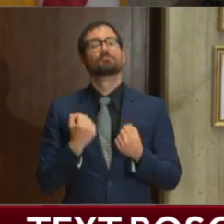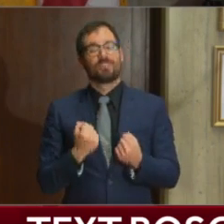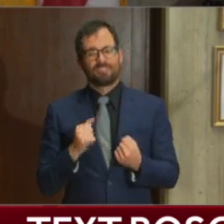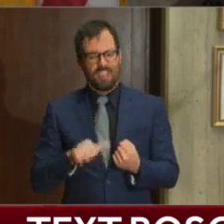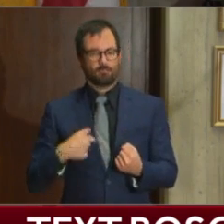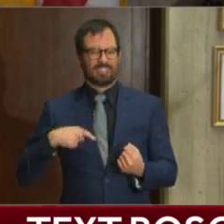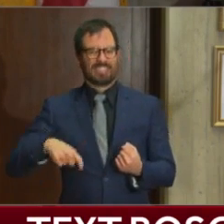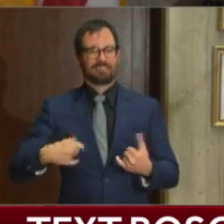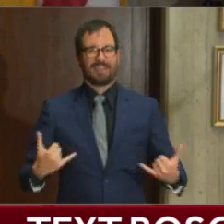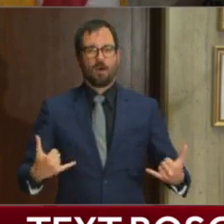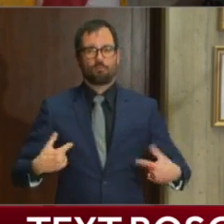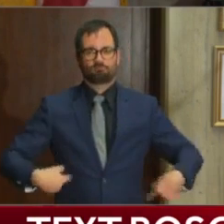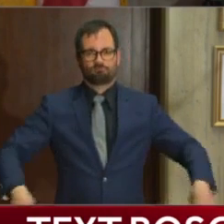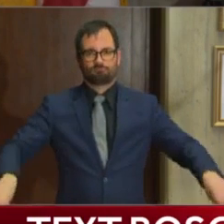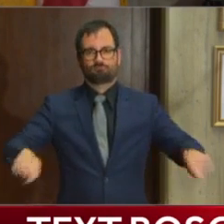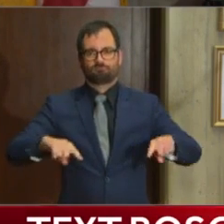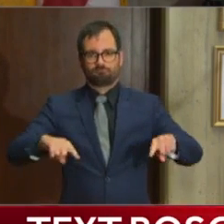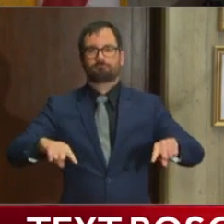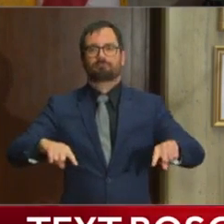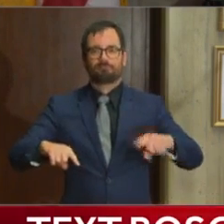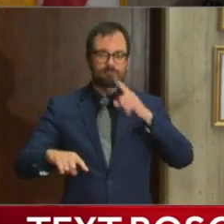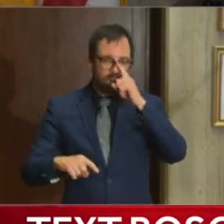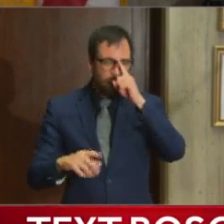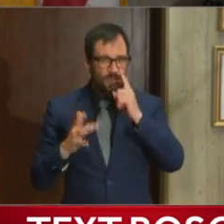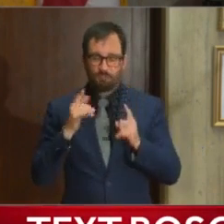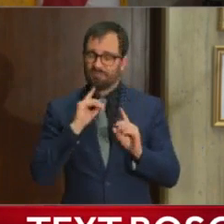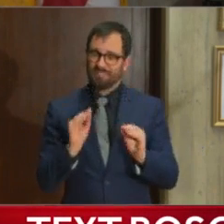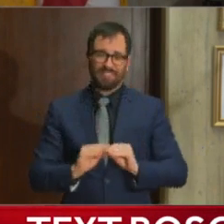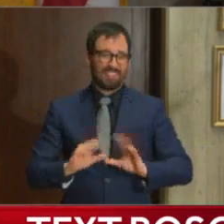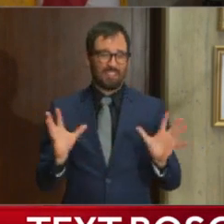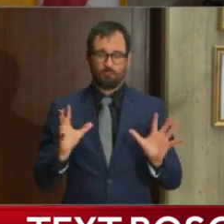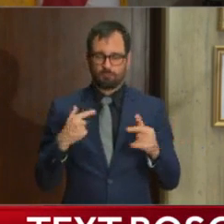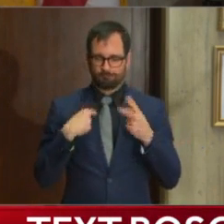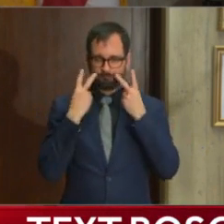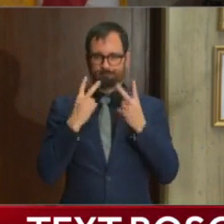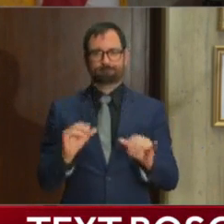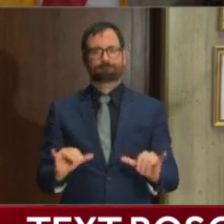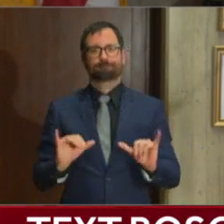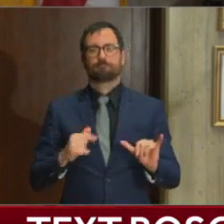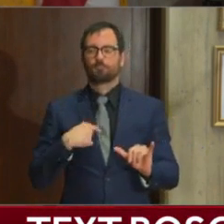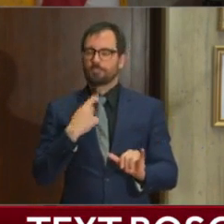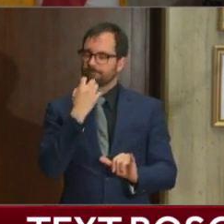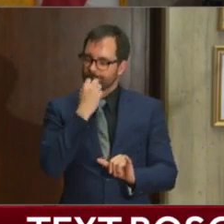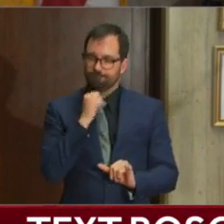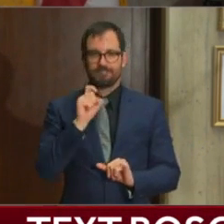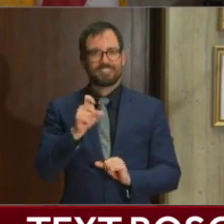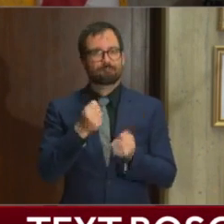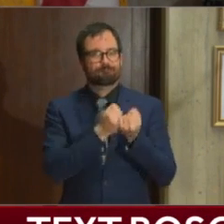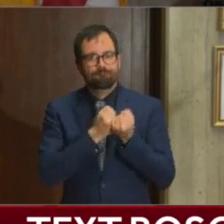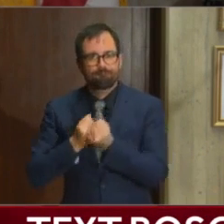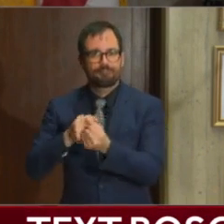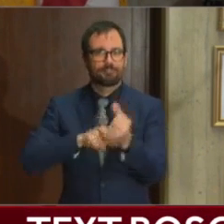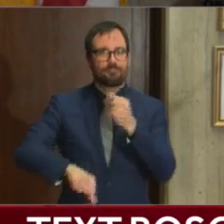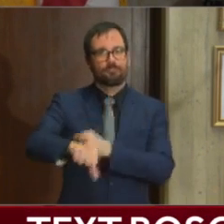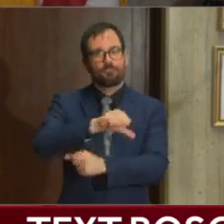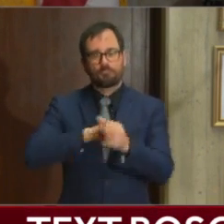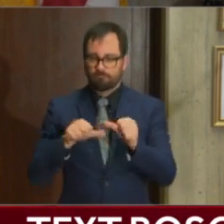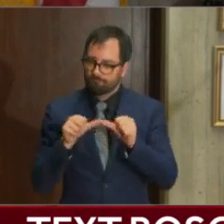need each other. We depend on each other. Every one of us has equal value. Every one of us